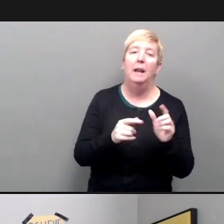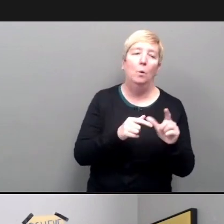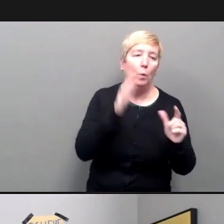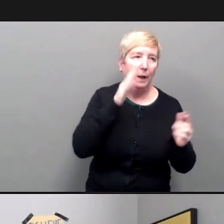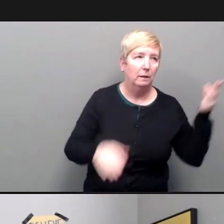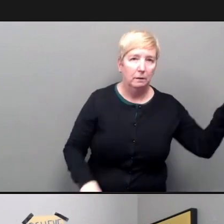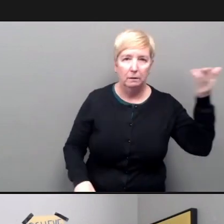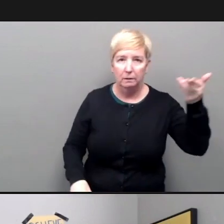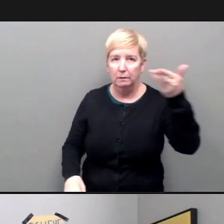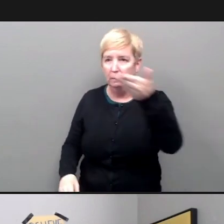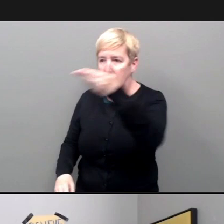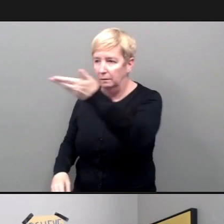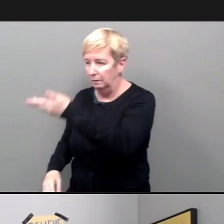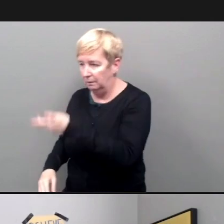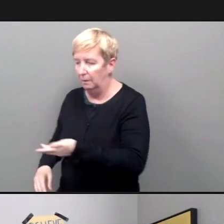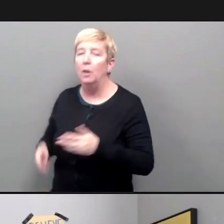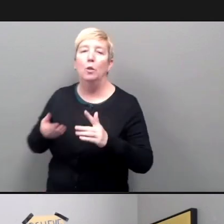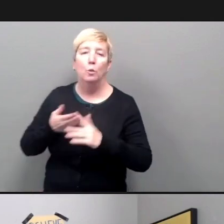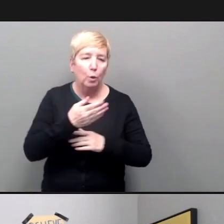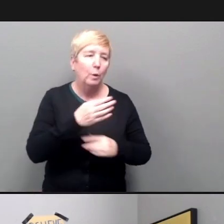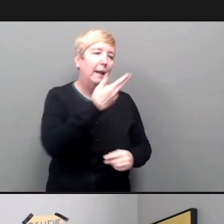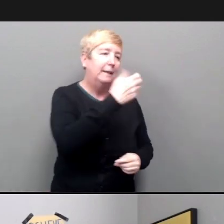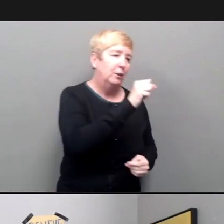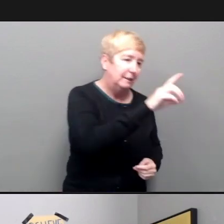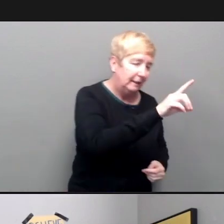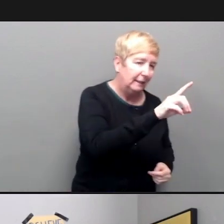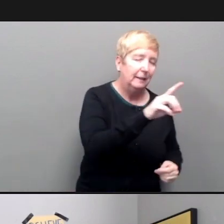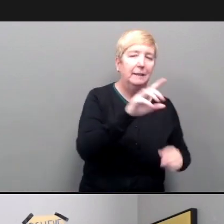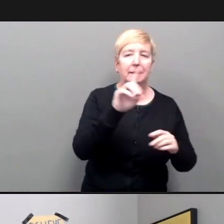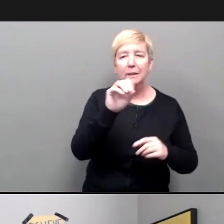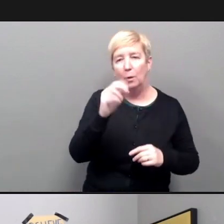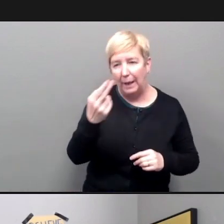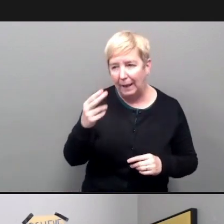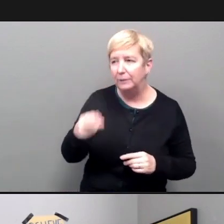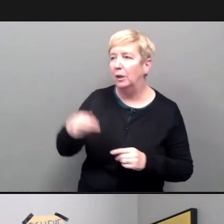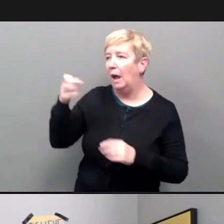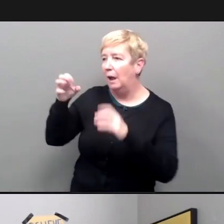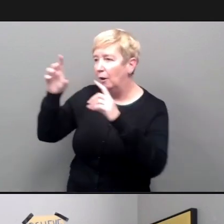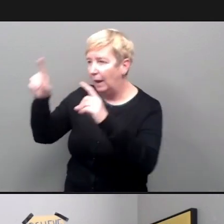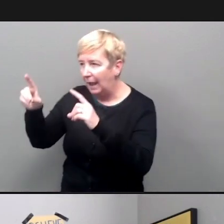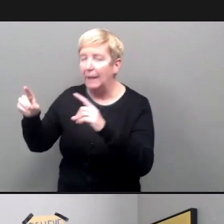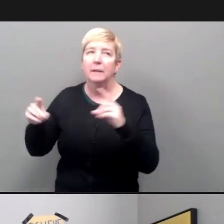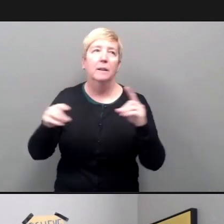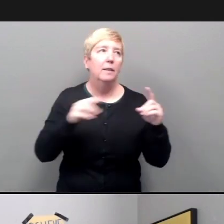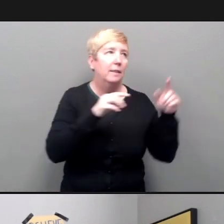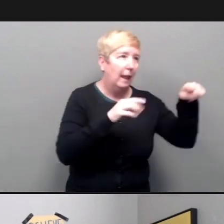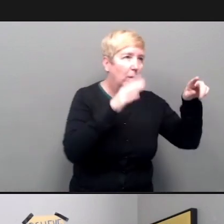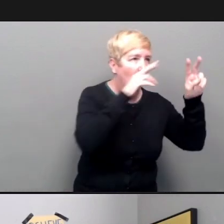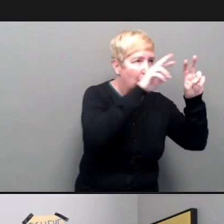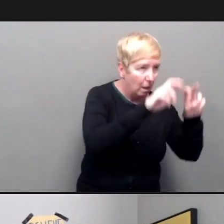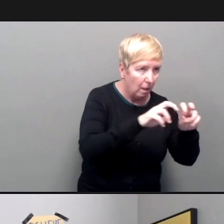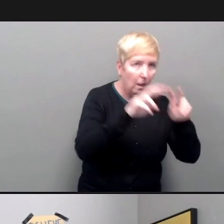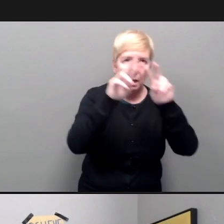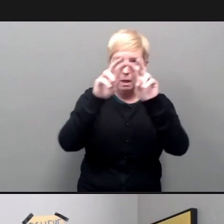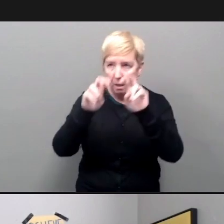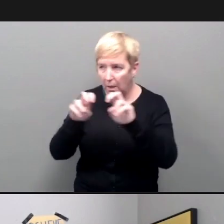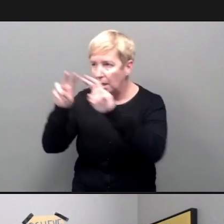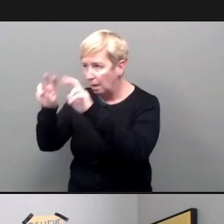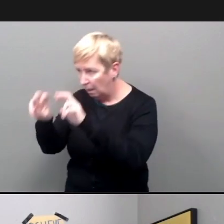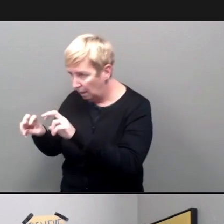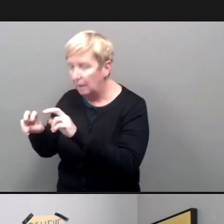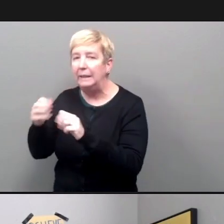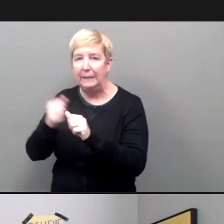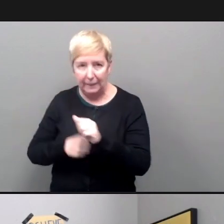probably higher ed, those agencies will, when that bill is reintroduced, will do a very